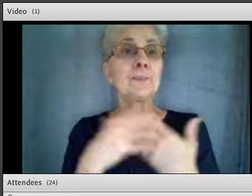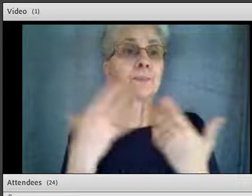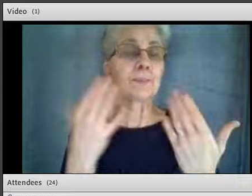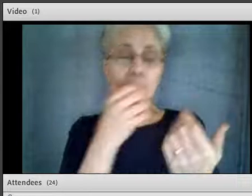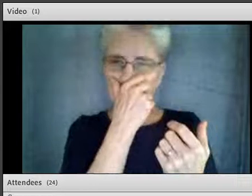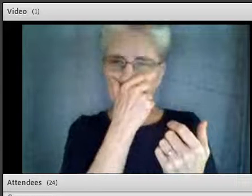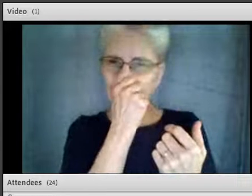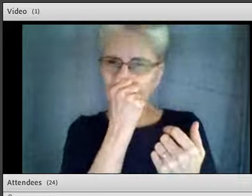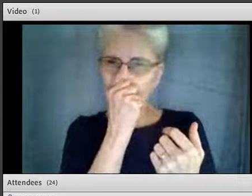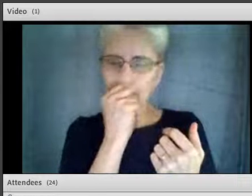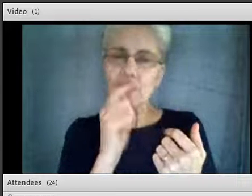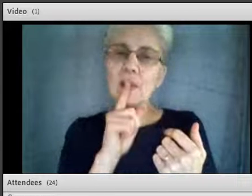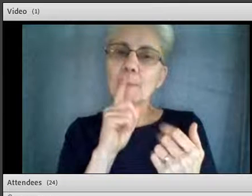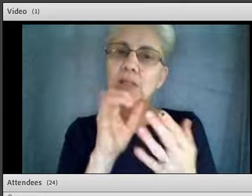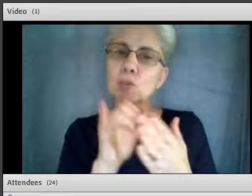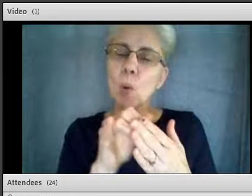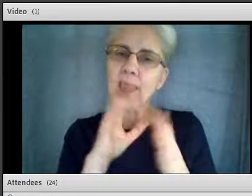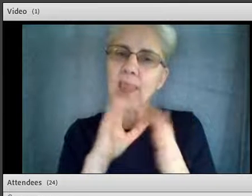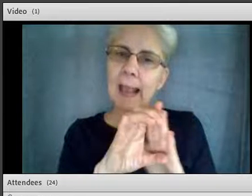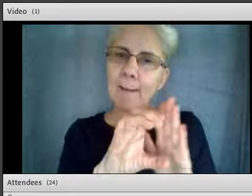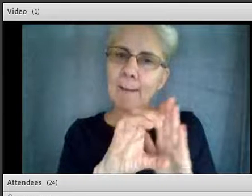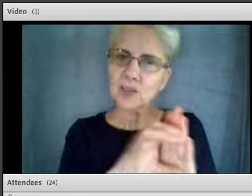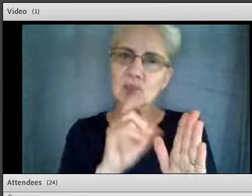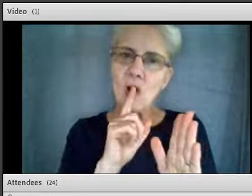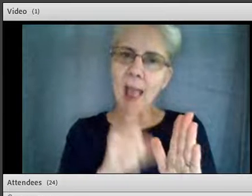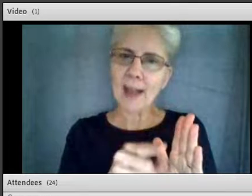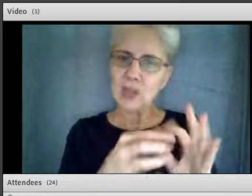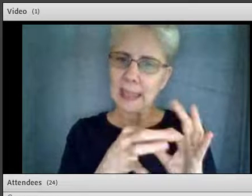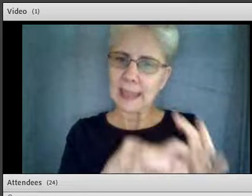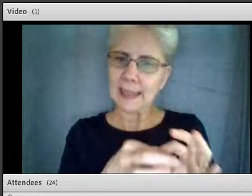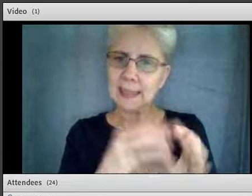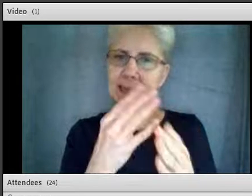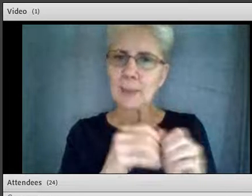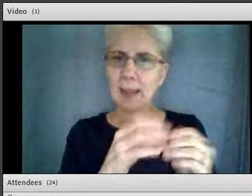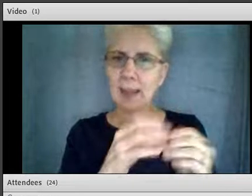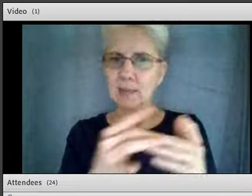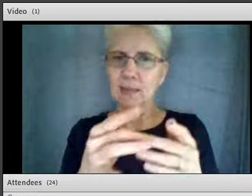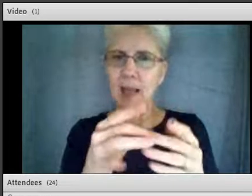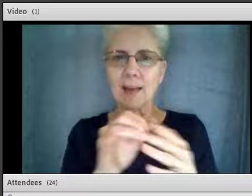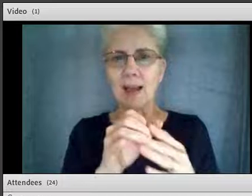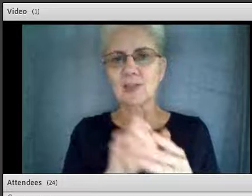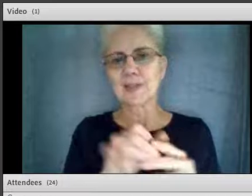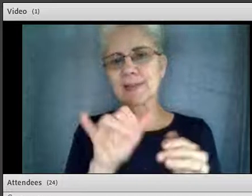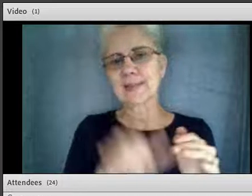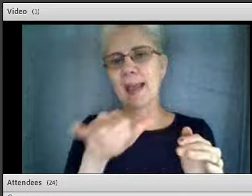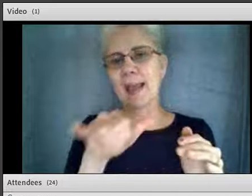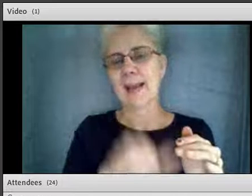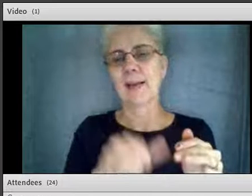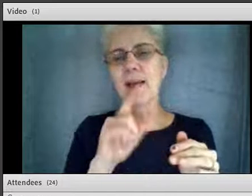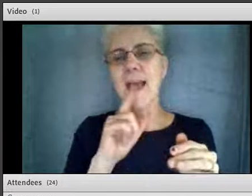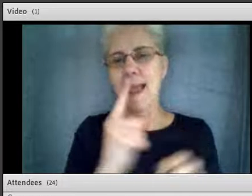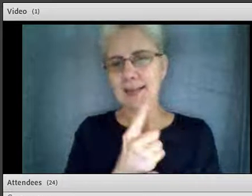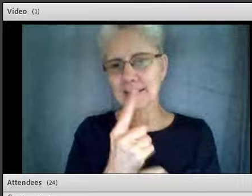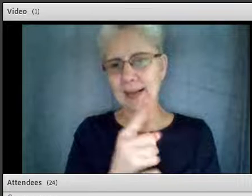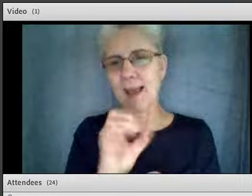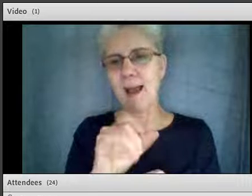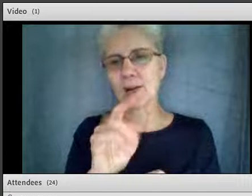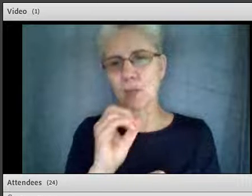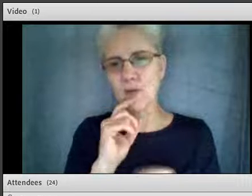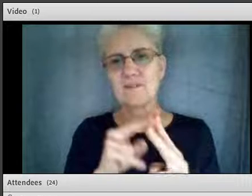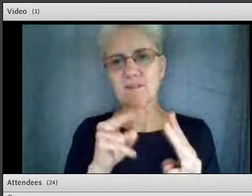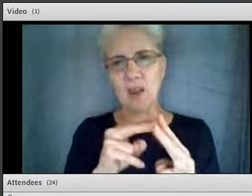want to make sure that the images are actually linking someplace and not just flat. They're exactly, Otto. They are very tricky with ADA. That's one